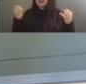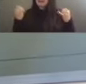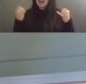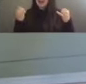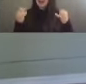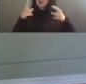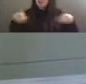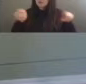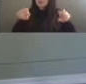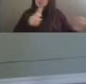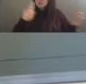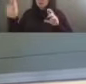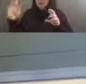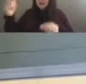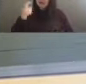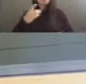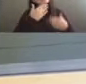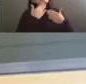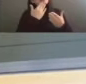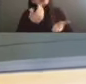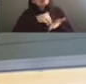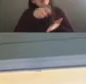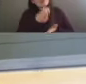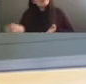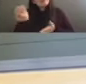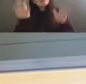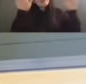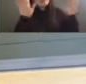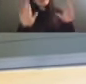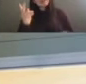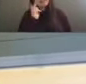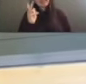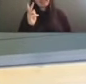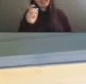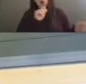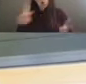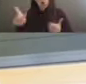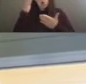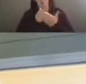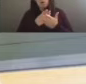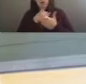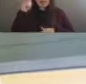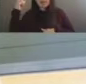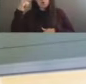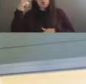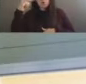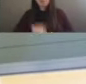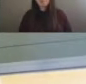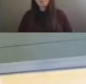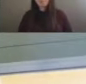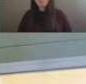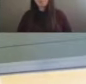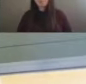them ask you questions. Thank you for this tour. was great to see all the parts of the airport. So thank you. You're welcome.